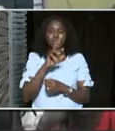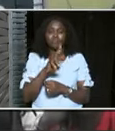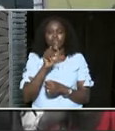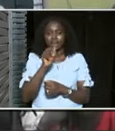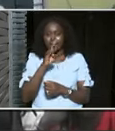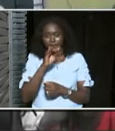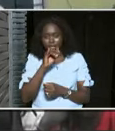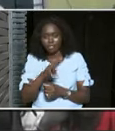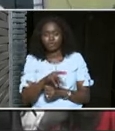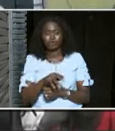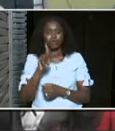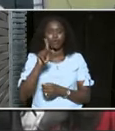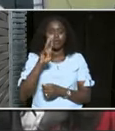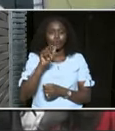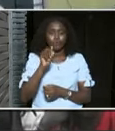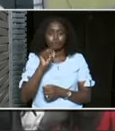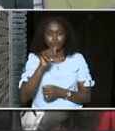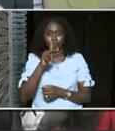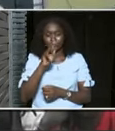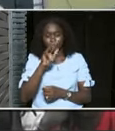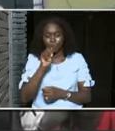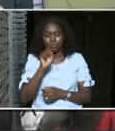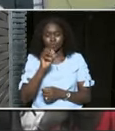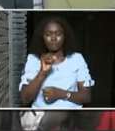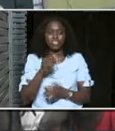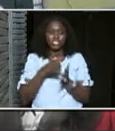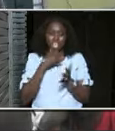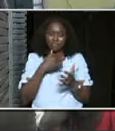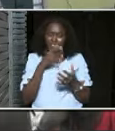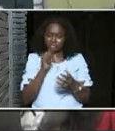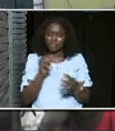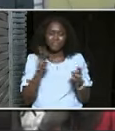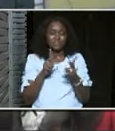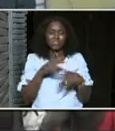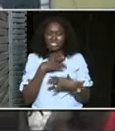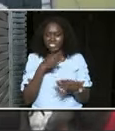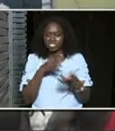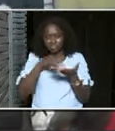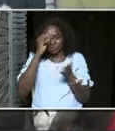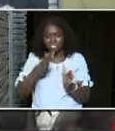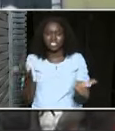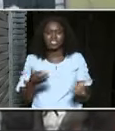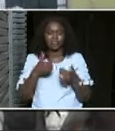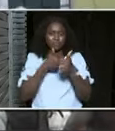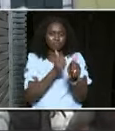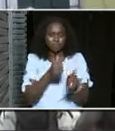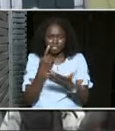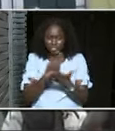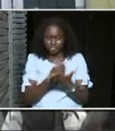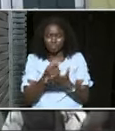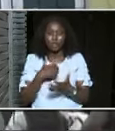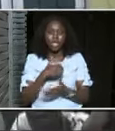us. It has been very interesting, and the students here have been following the discussions. We have a couple of questions from two